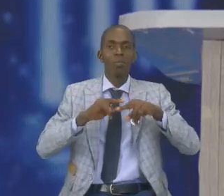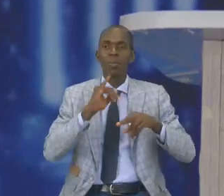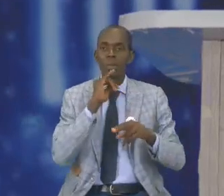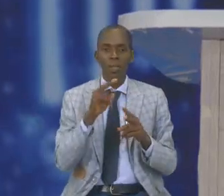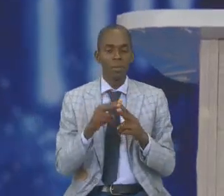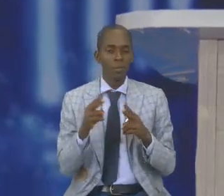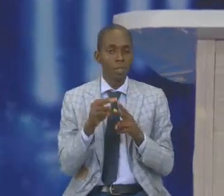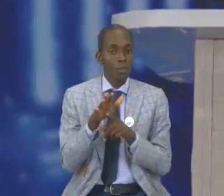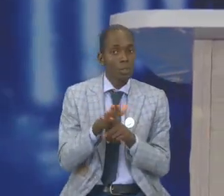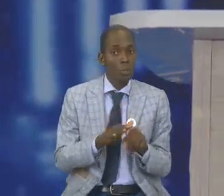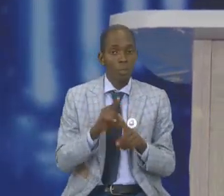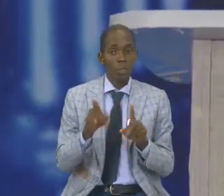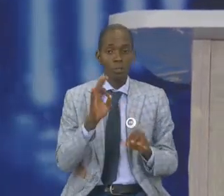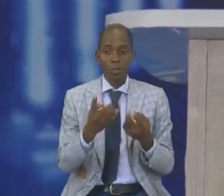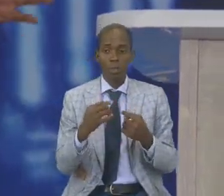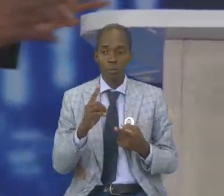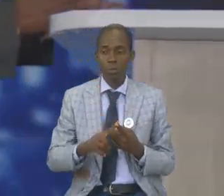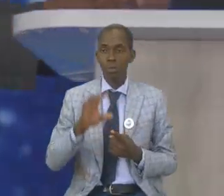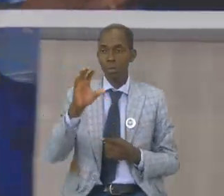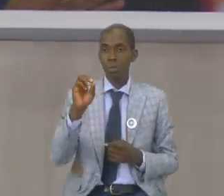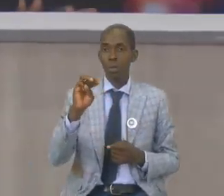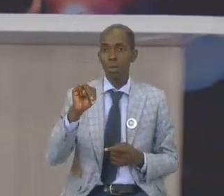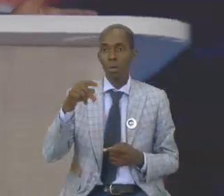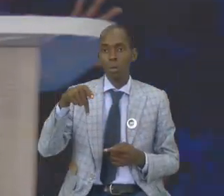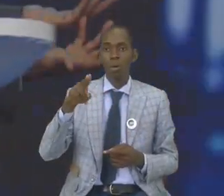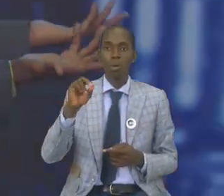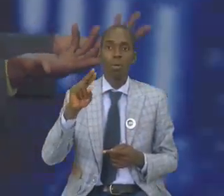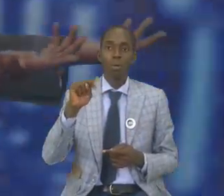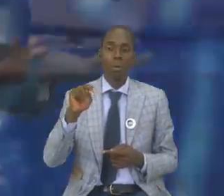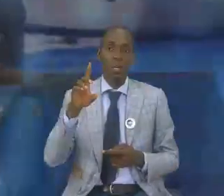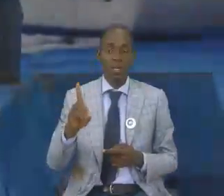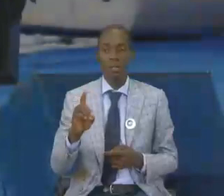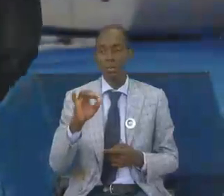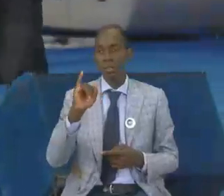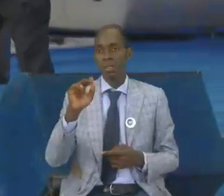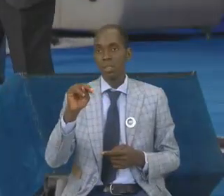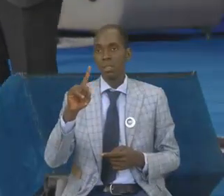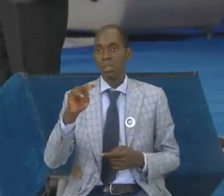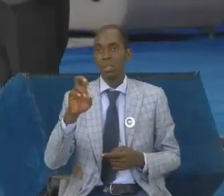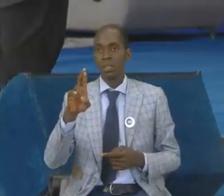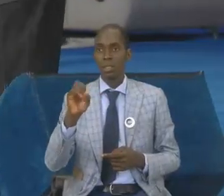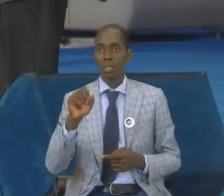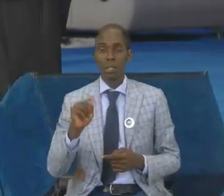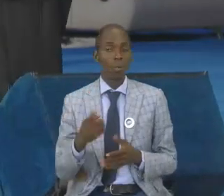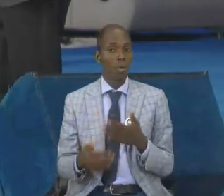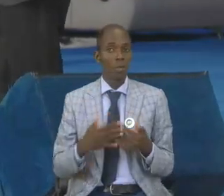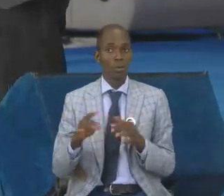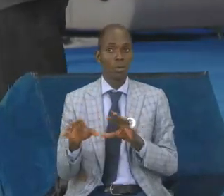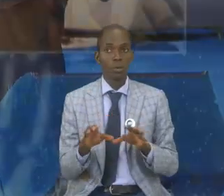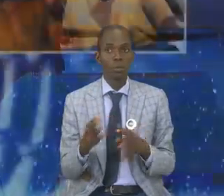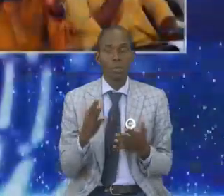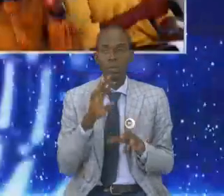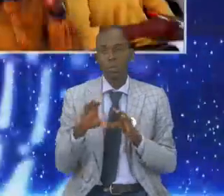but you come to compound interest. That whatever you do, let's say for example now, you do something in a